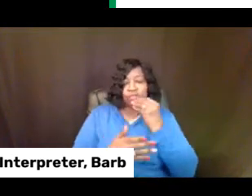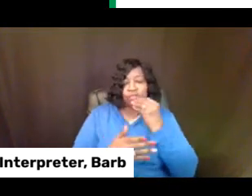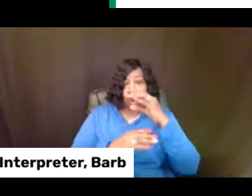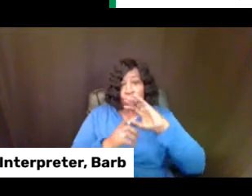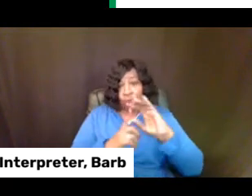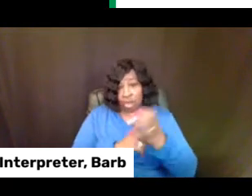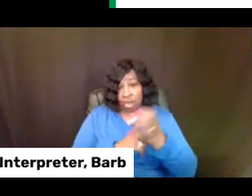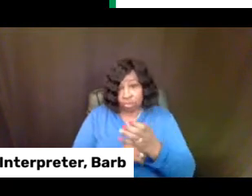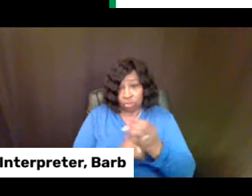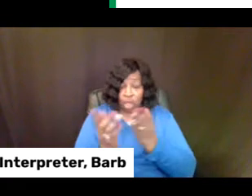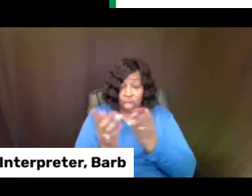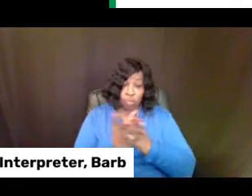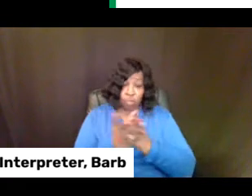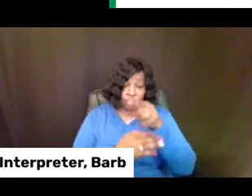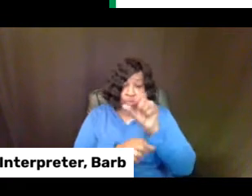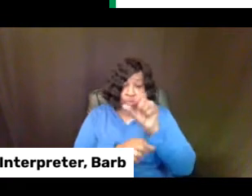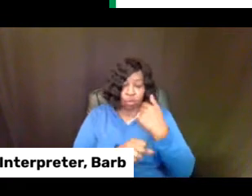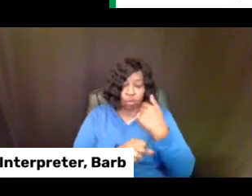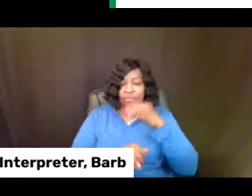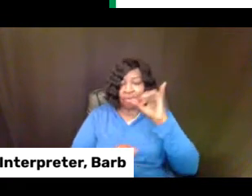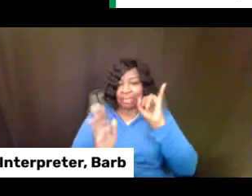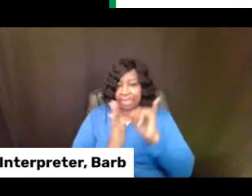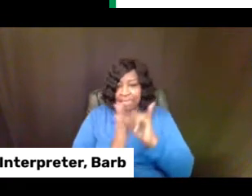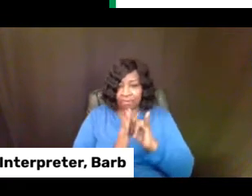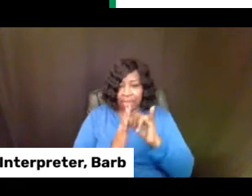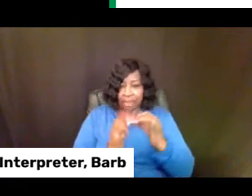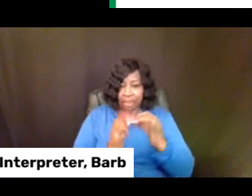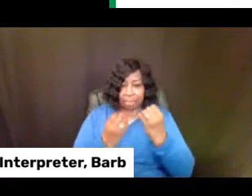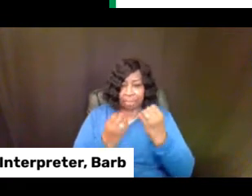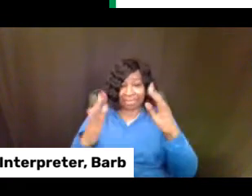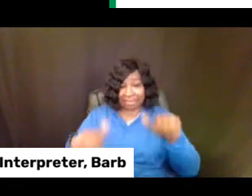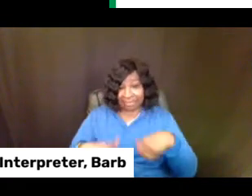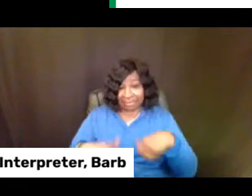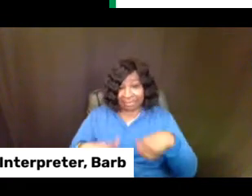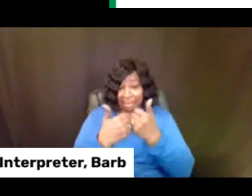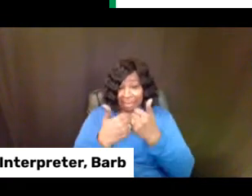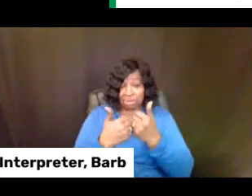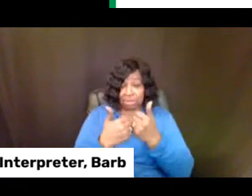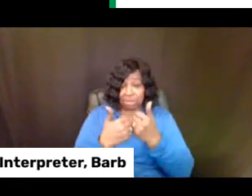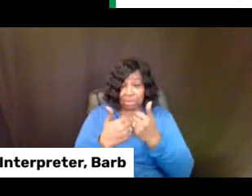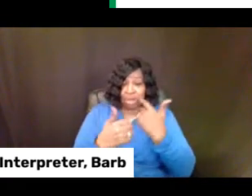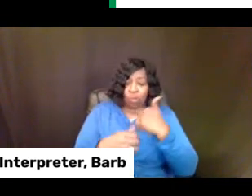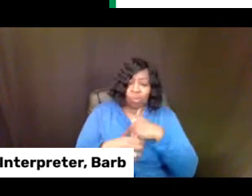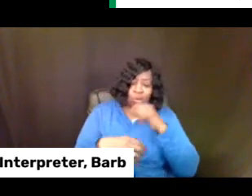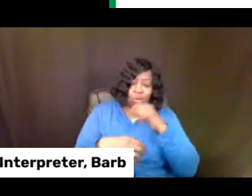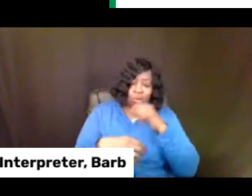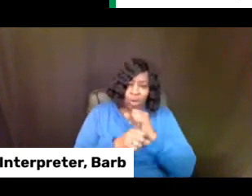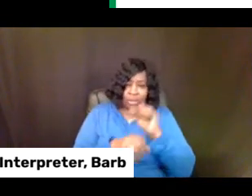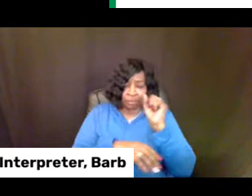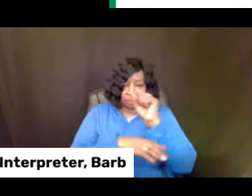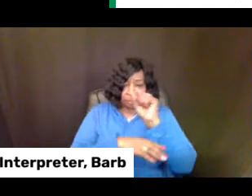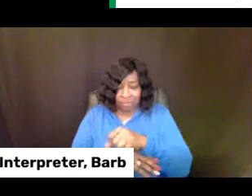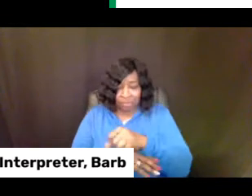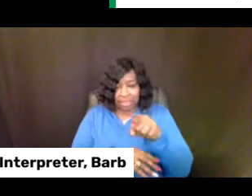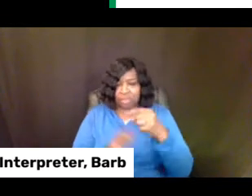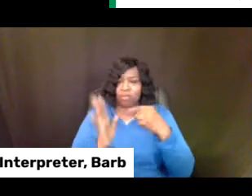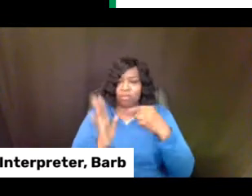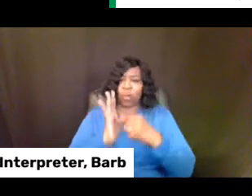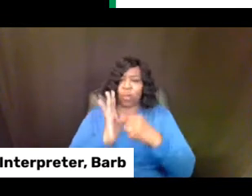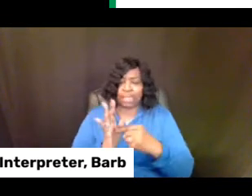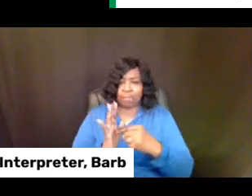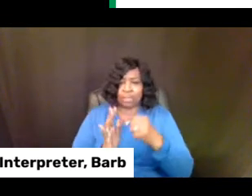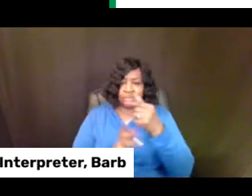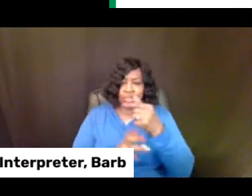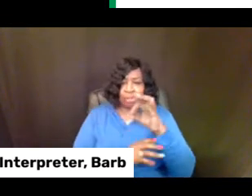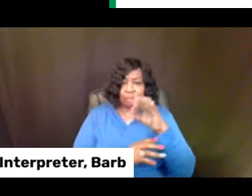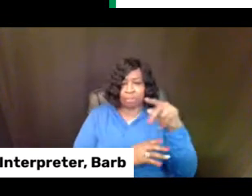So through this work, we've identified a number of challenges. So we're working to overcome these, but for example, with